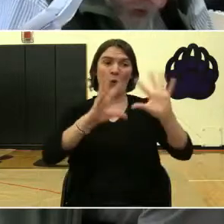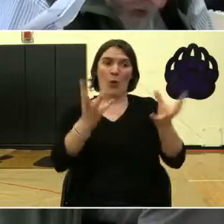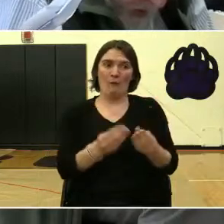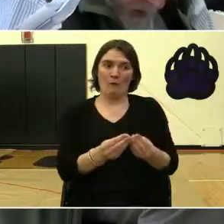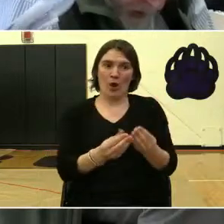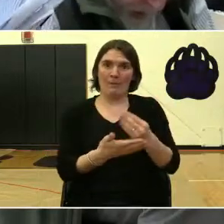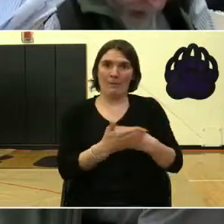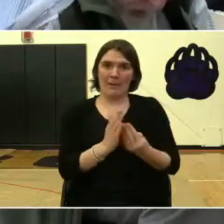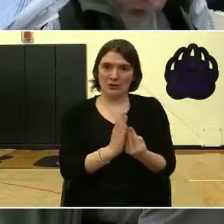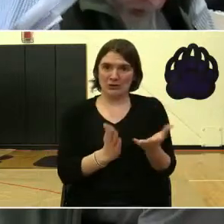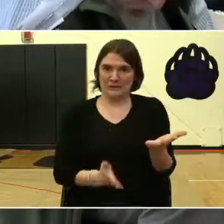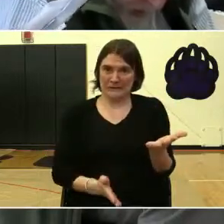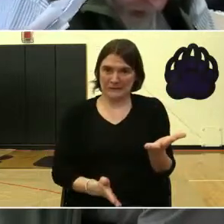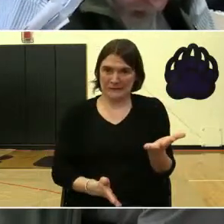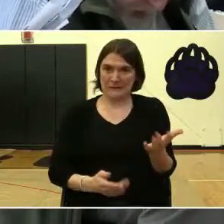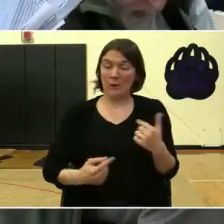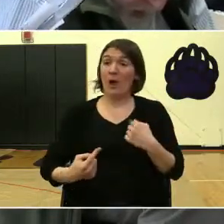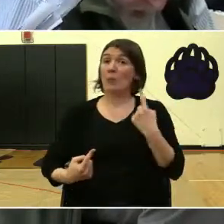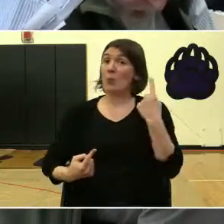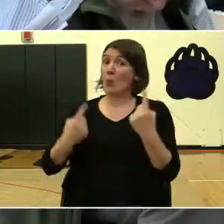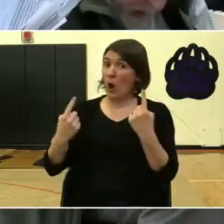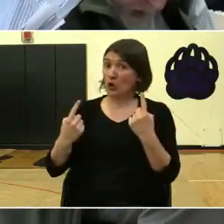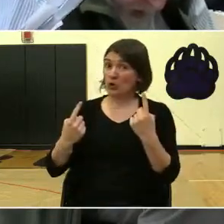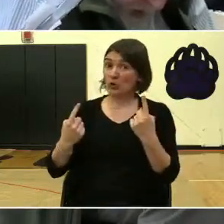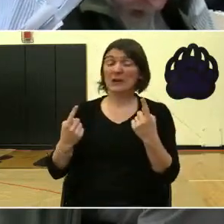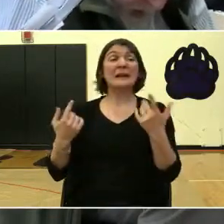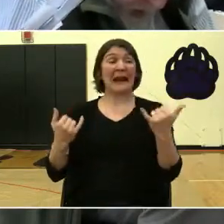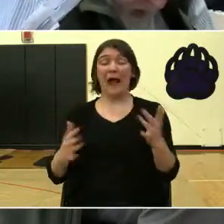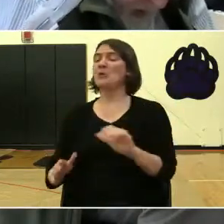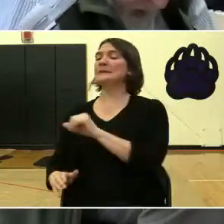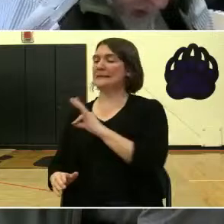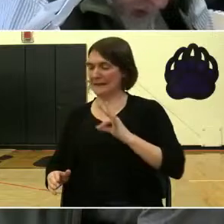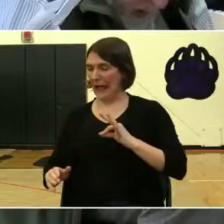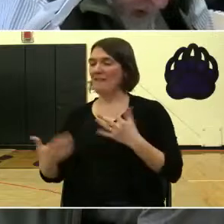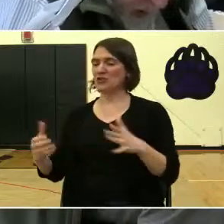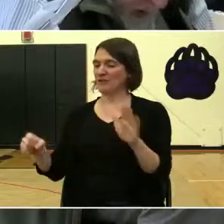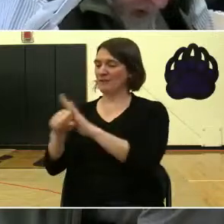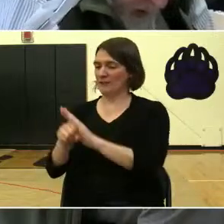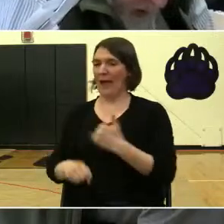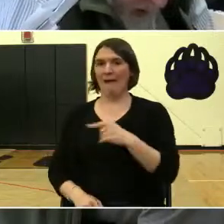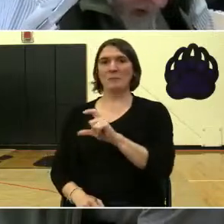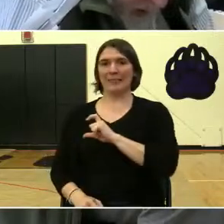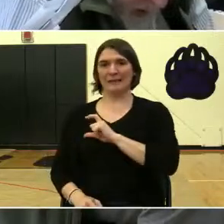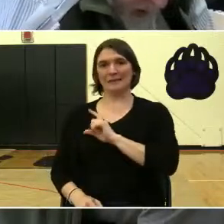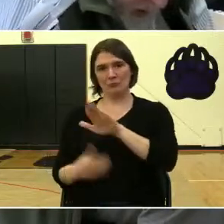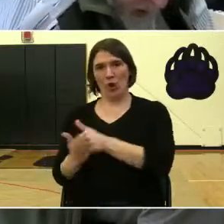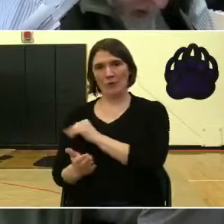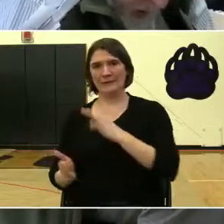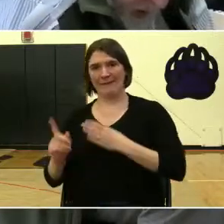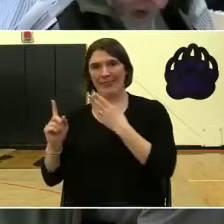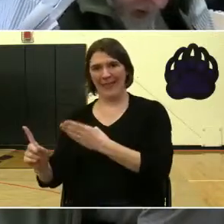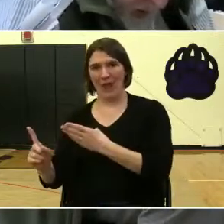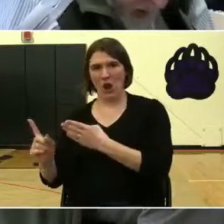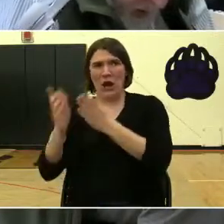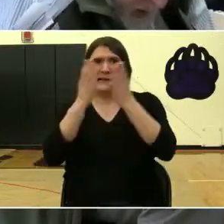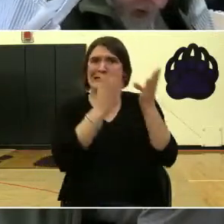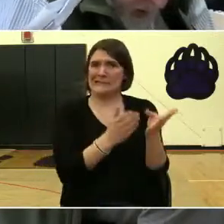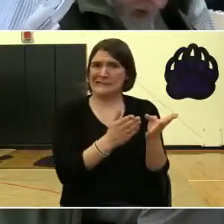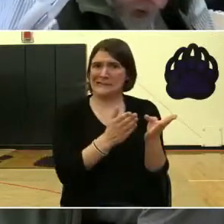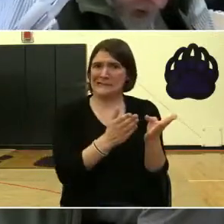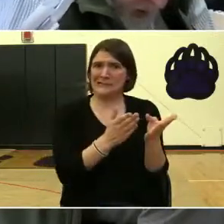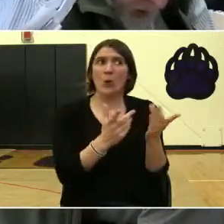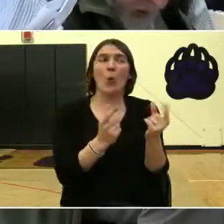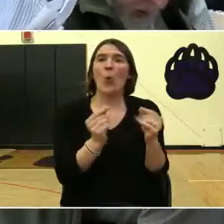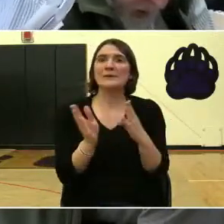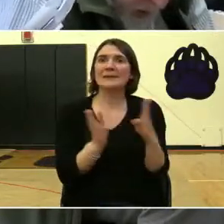budget and I'm just wondering now that we have filled these vacant positions um what is the contingency